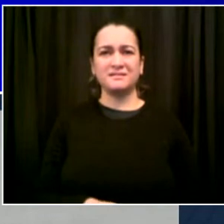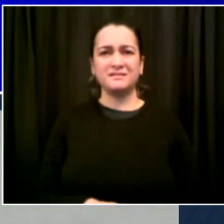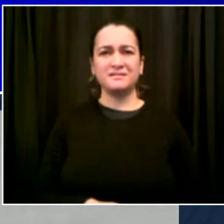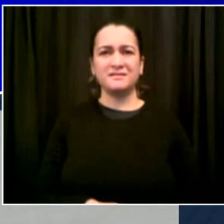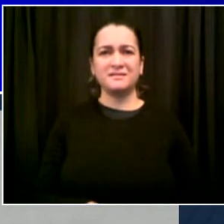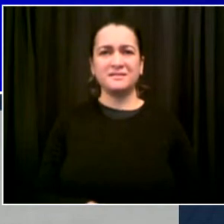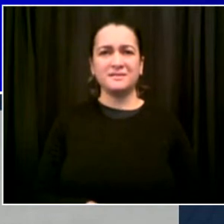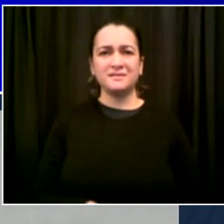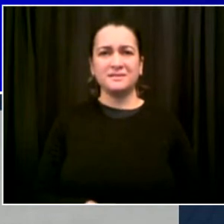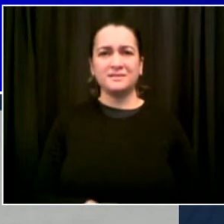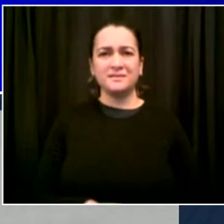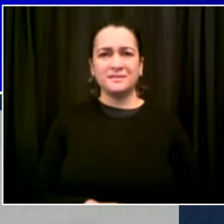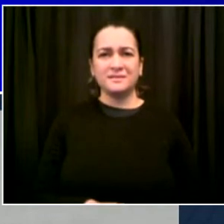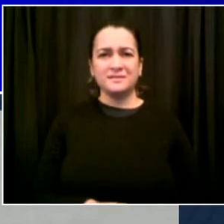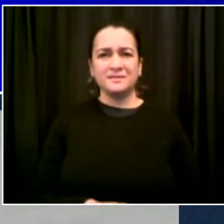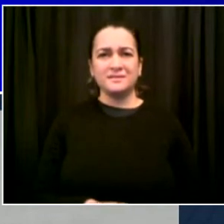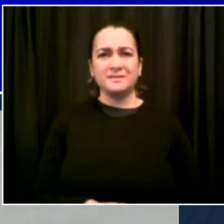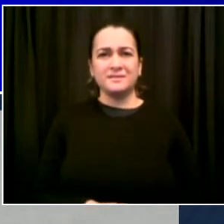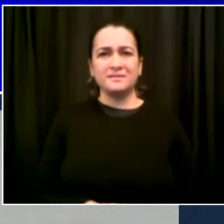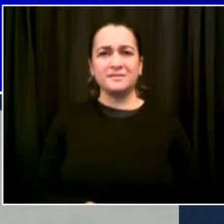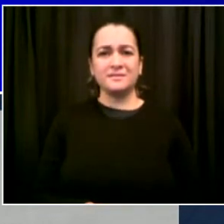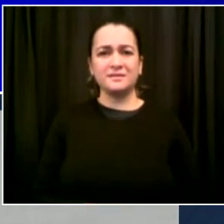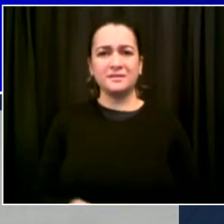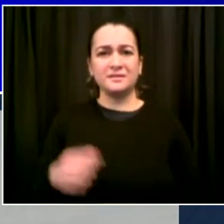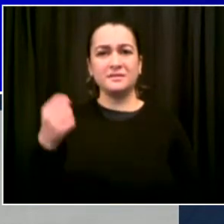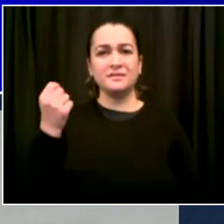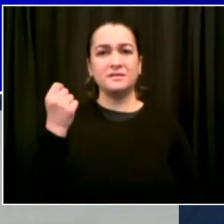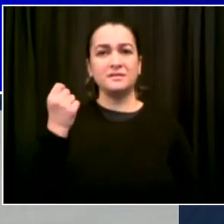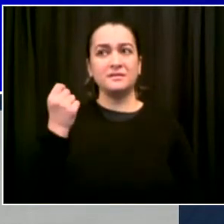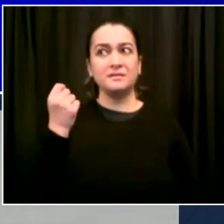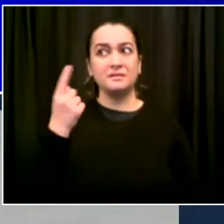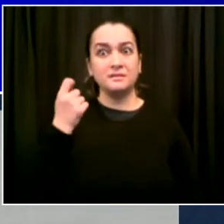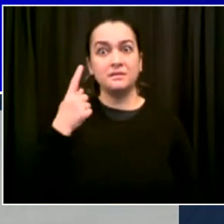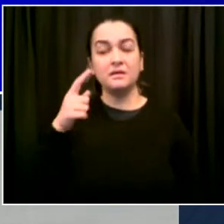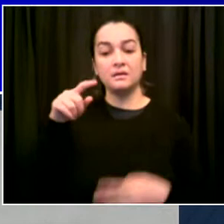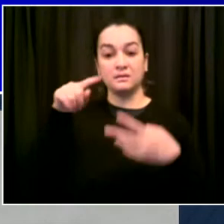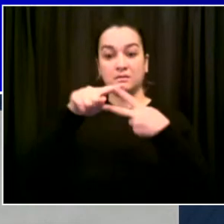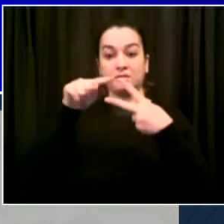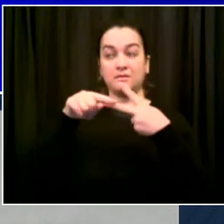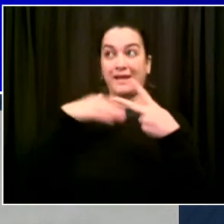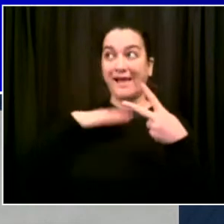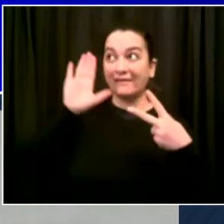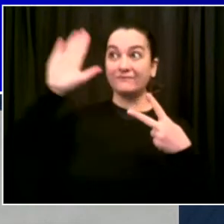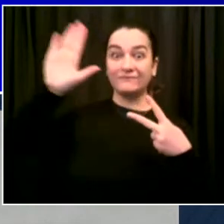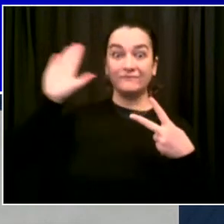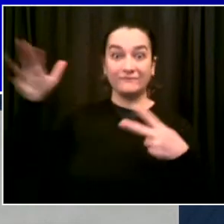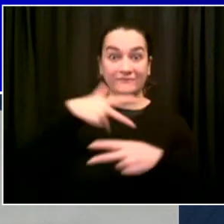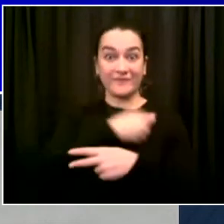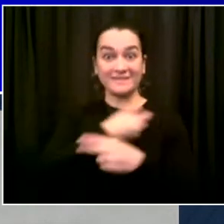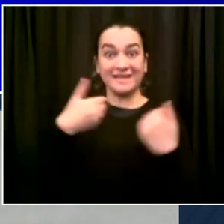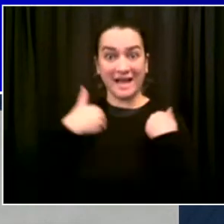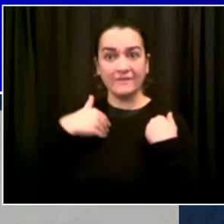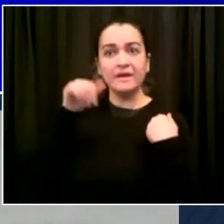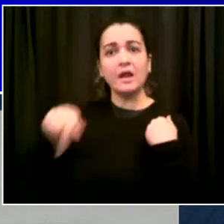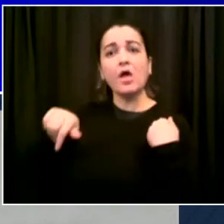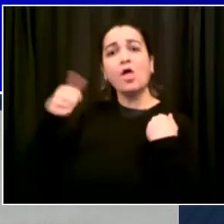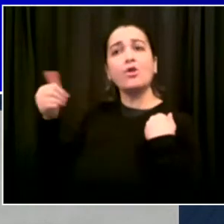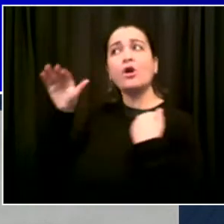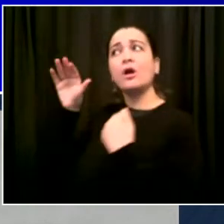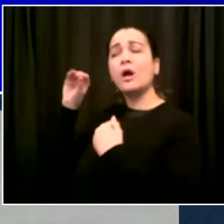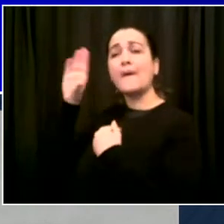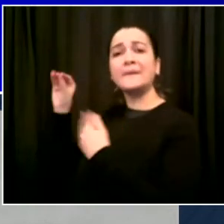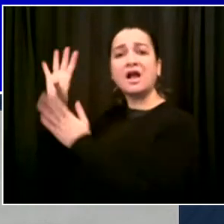saying, we'll immediately volunteer to do this. Let me give you a little example from history. In World War II, and this one points out